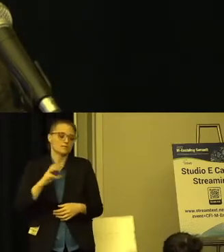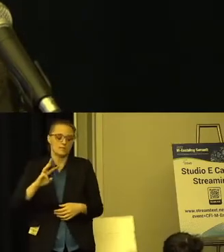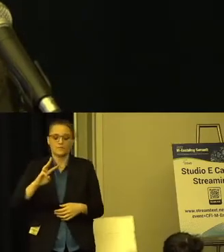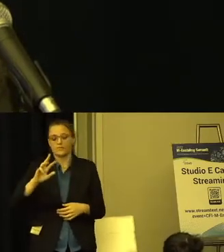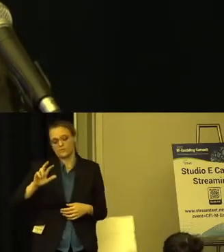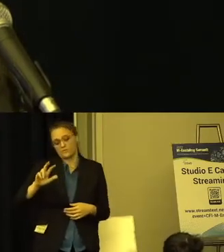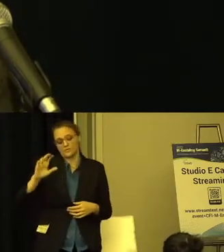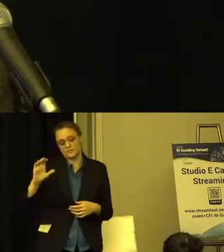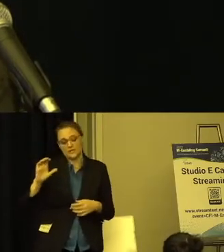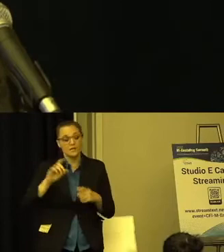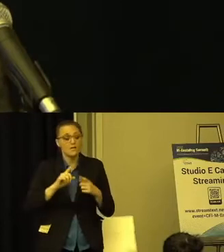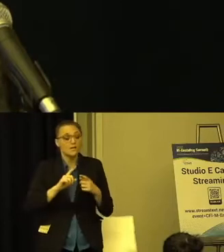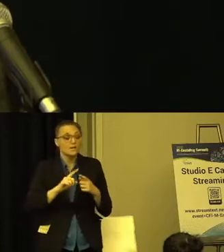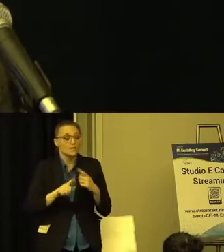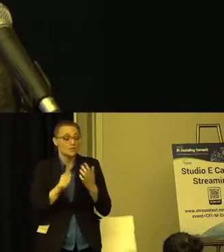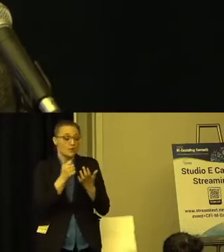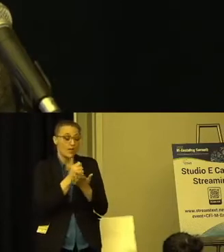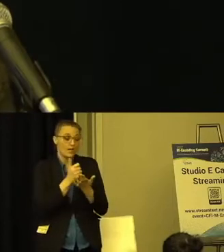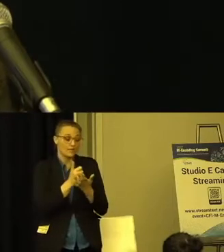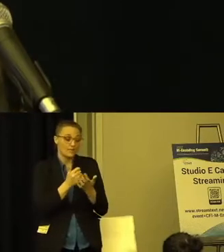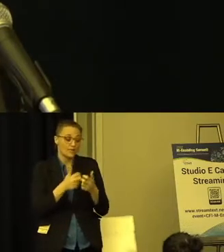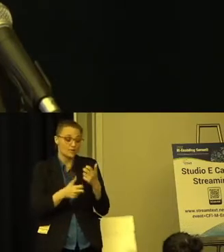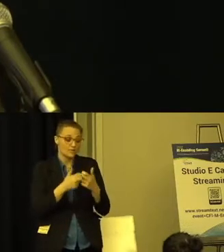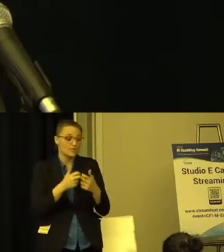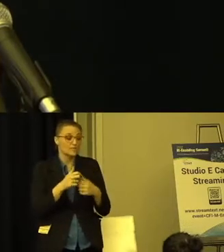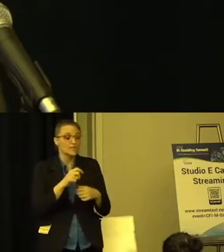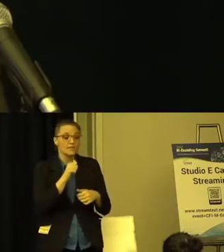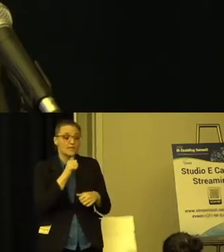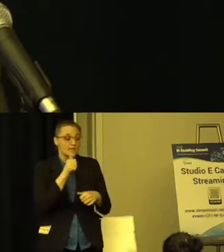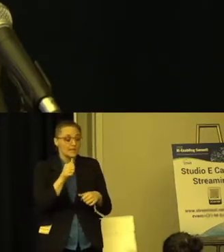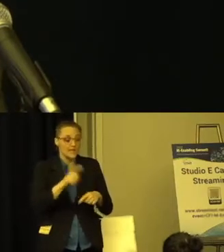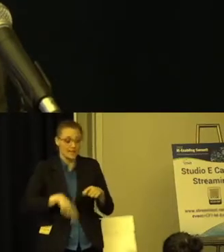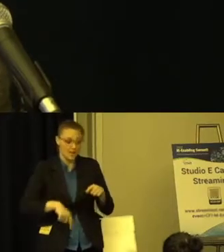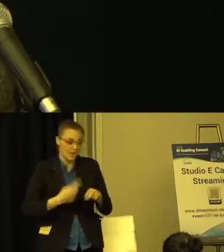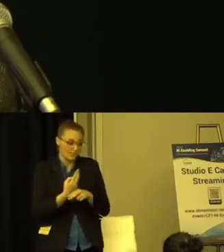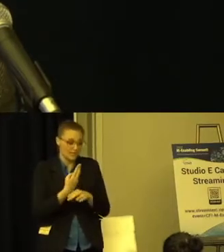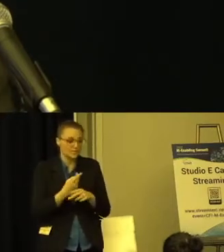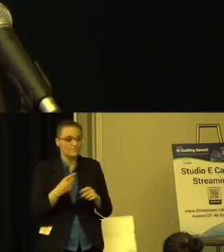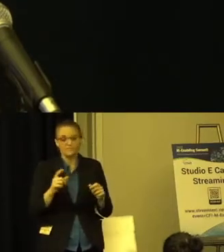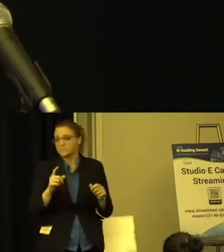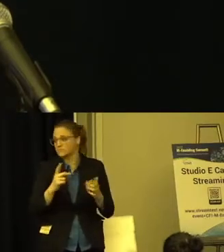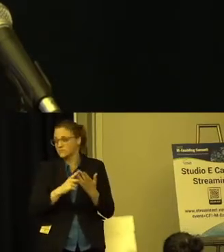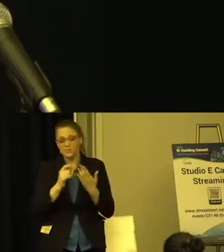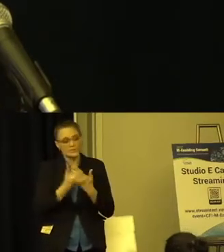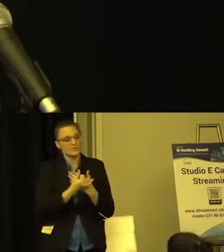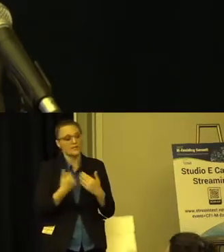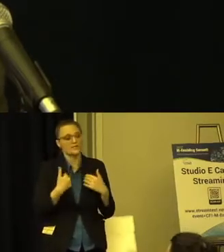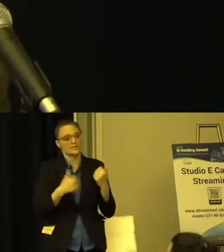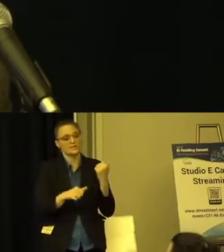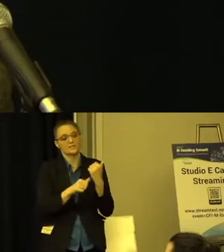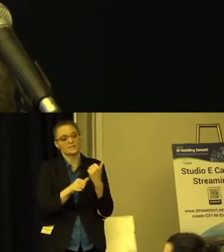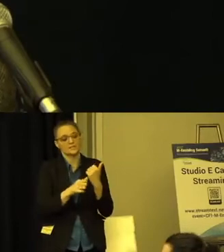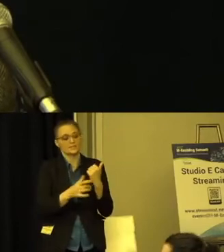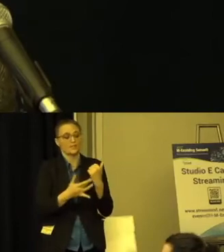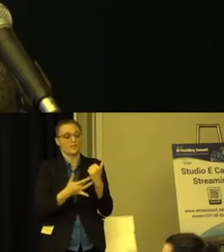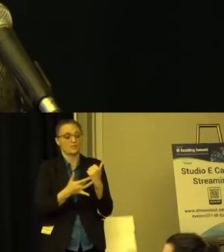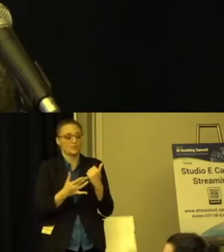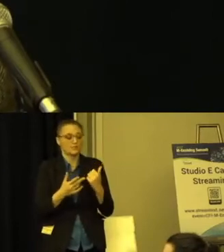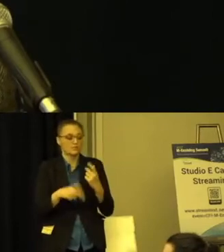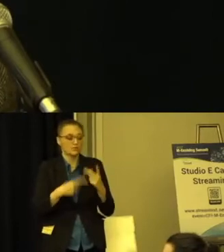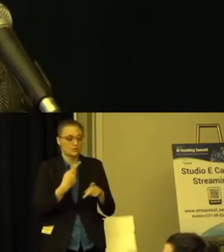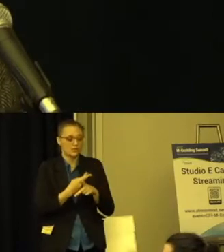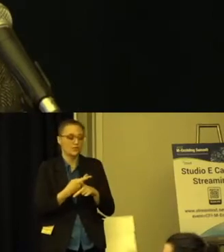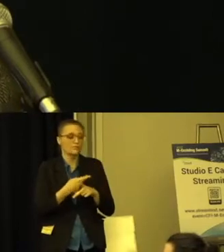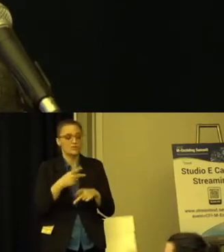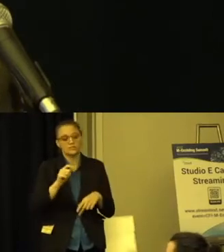To solve the issues of interoperability, there are projects like Can I Use, and we have an assistive technology version of that, which